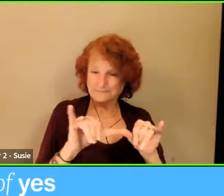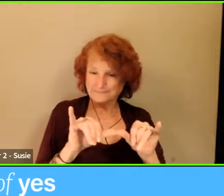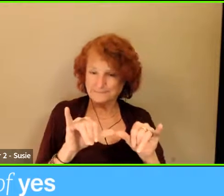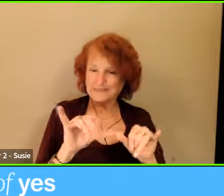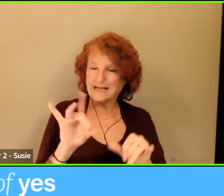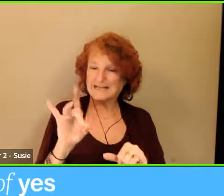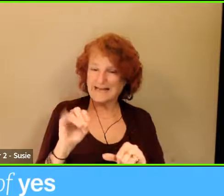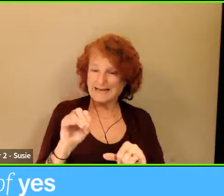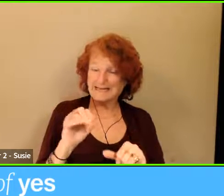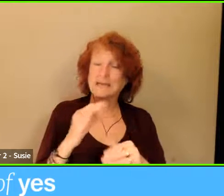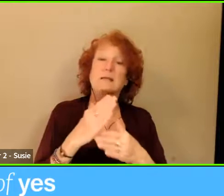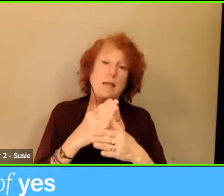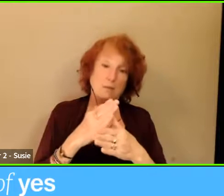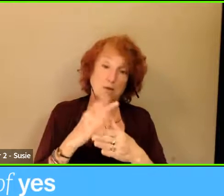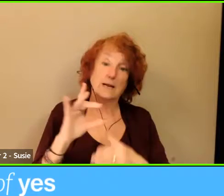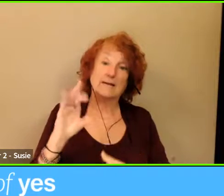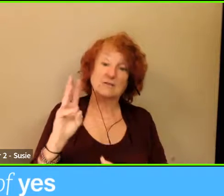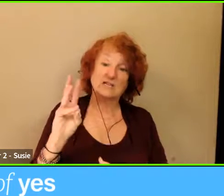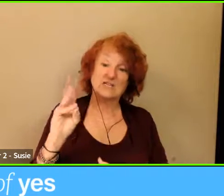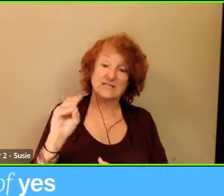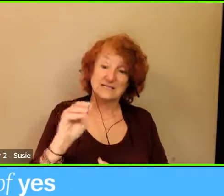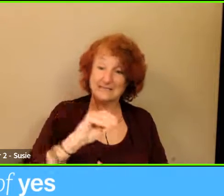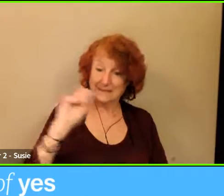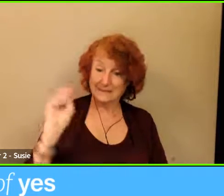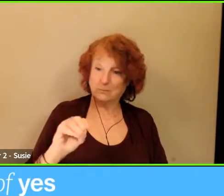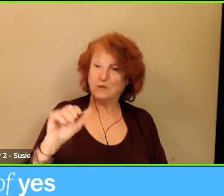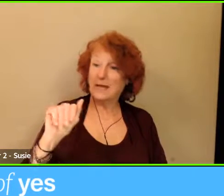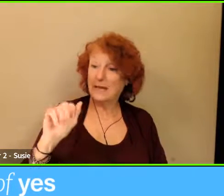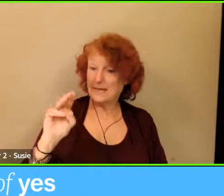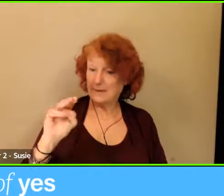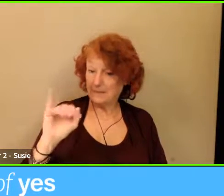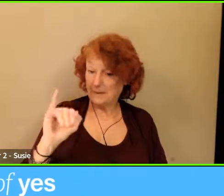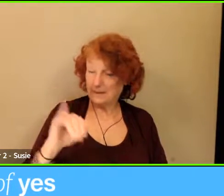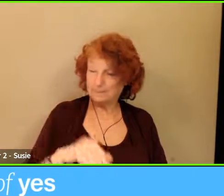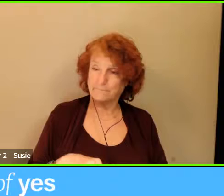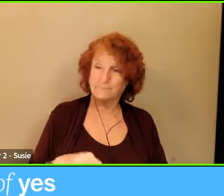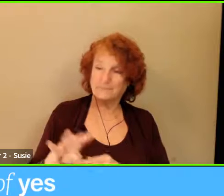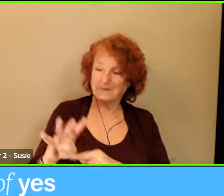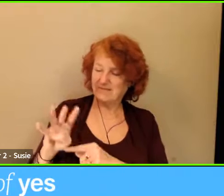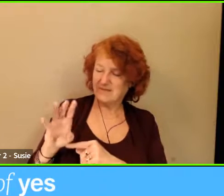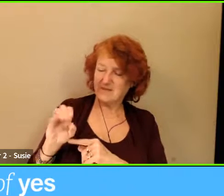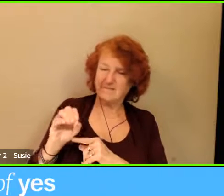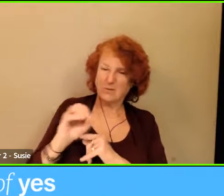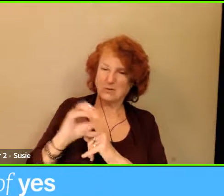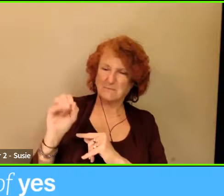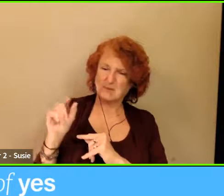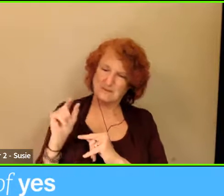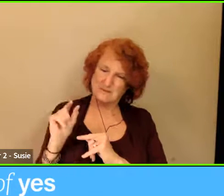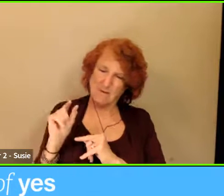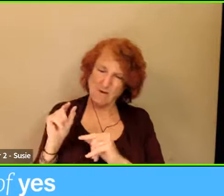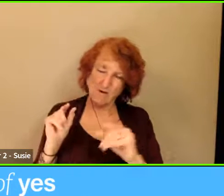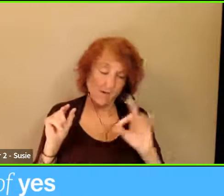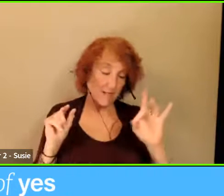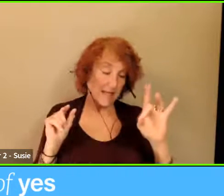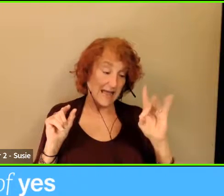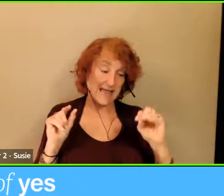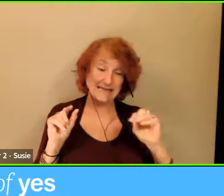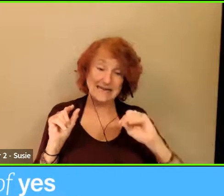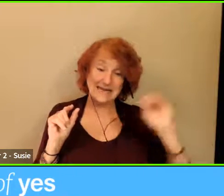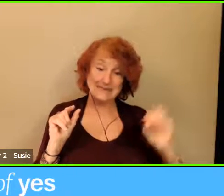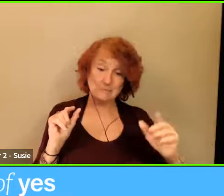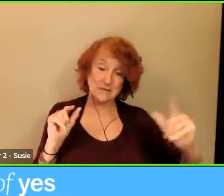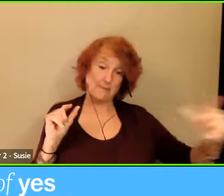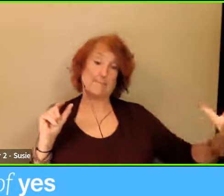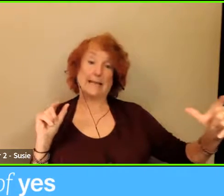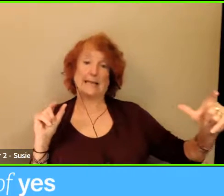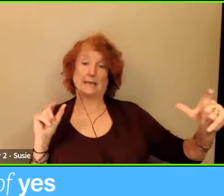average of 60% AMI. If the 40% AMI unit is really small and the 80% AMI is really big,